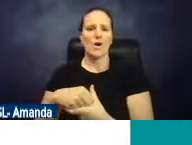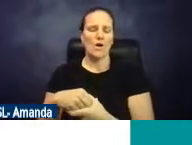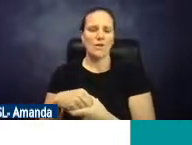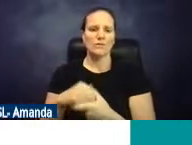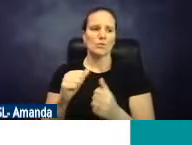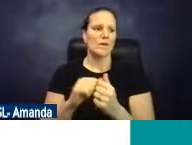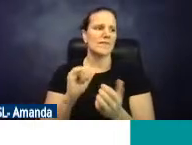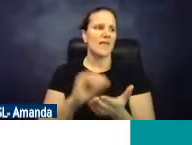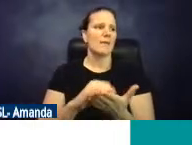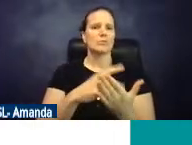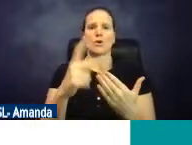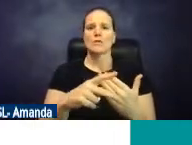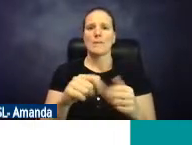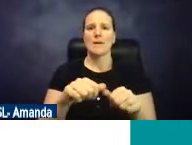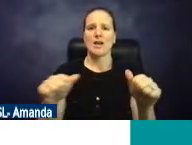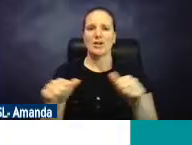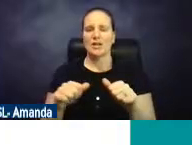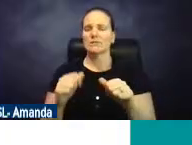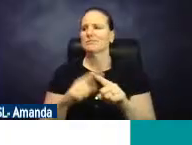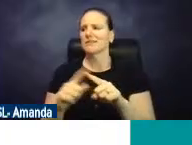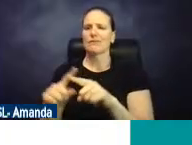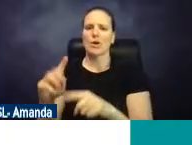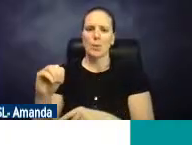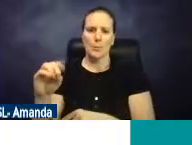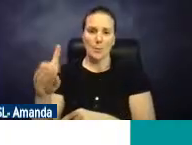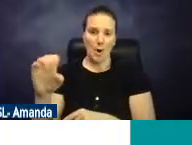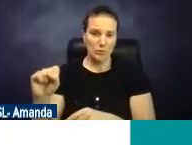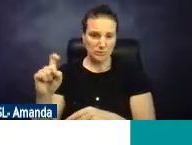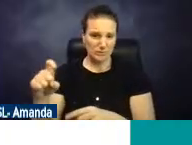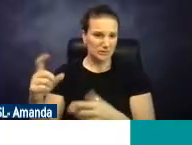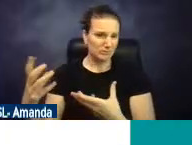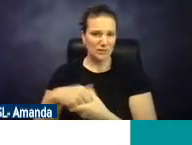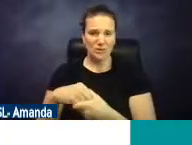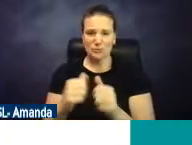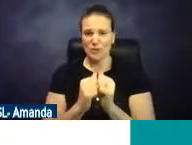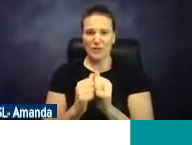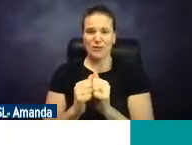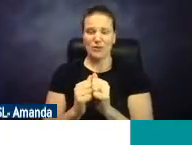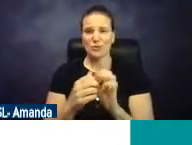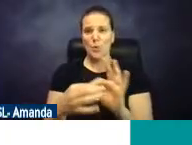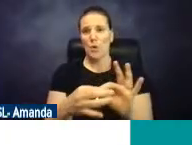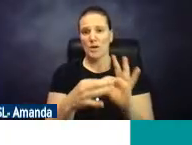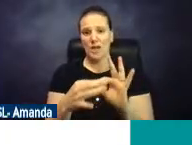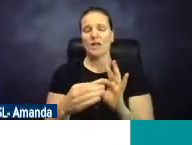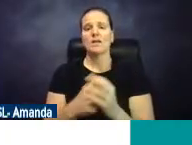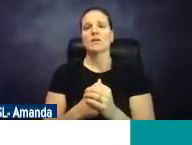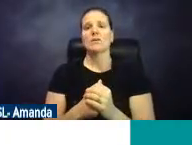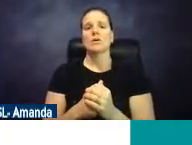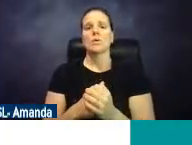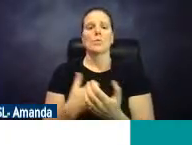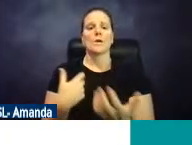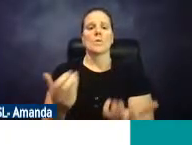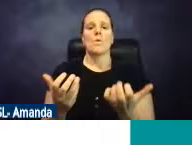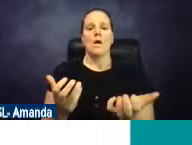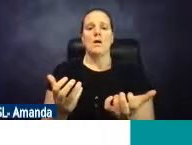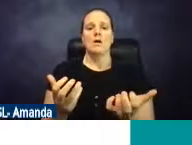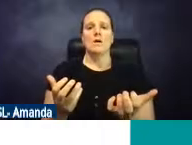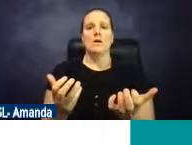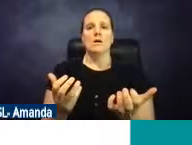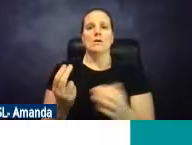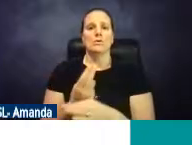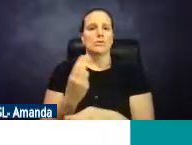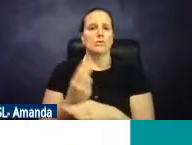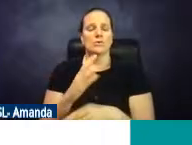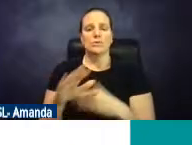area. We have multiple modes that have to come together and coordinate, and we want to use all of